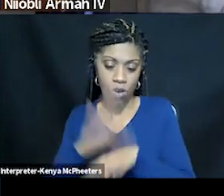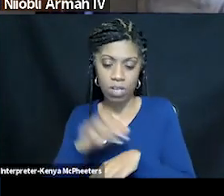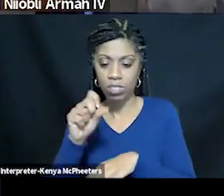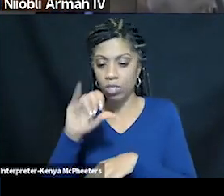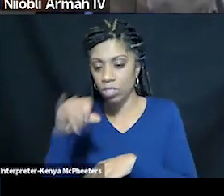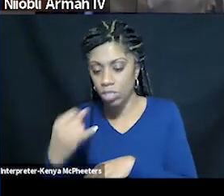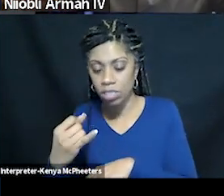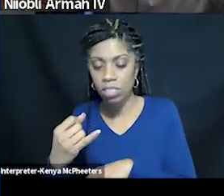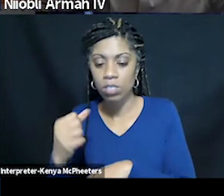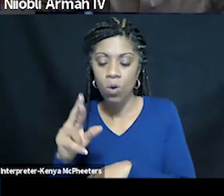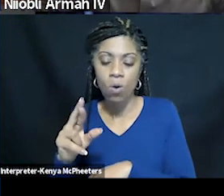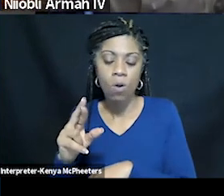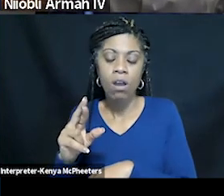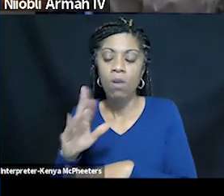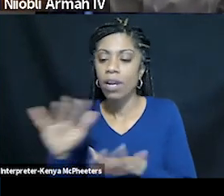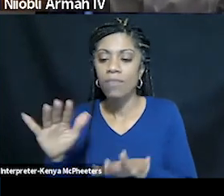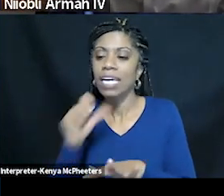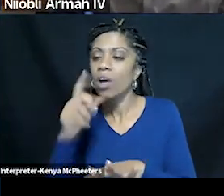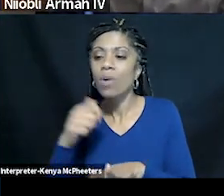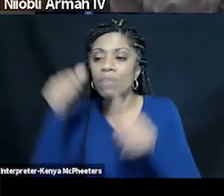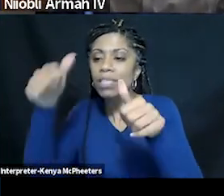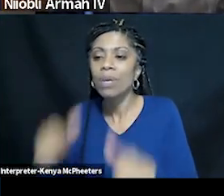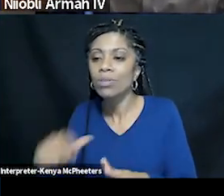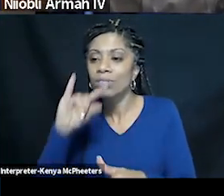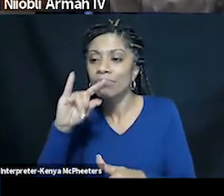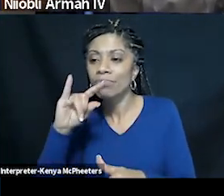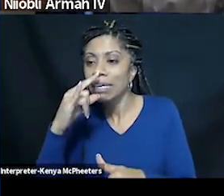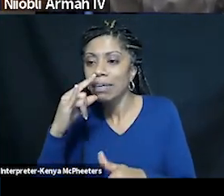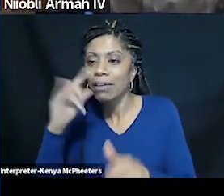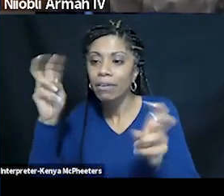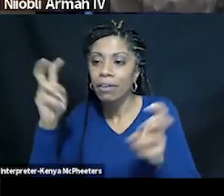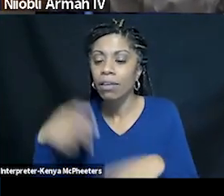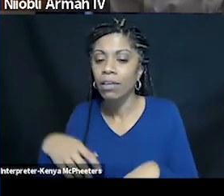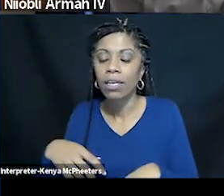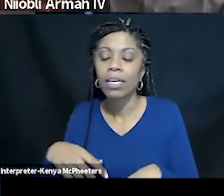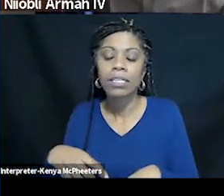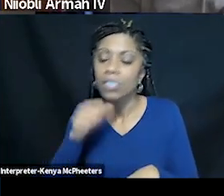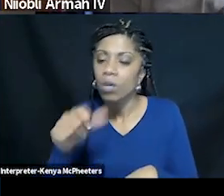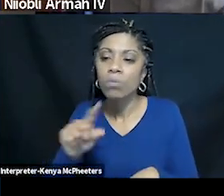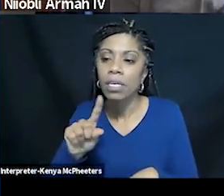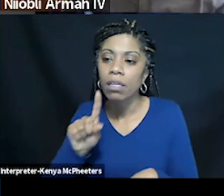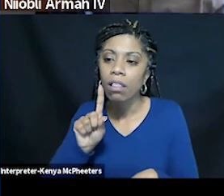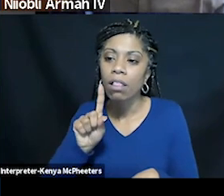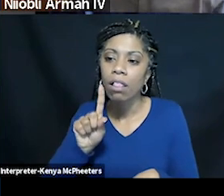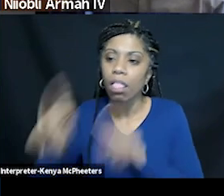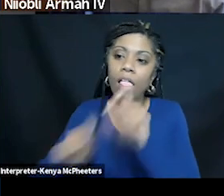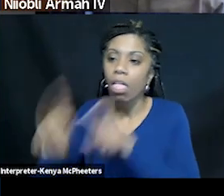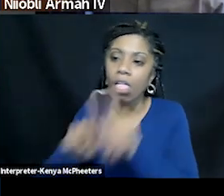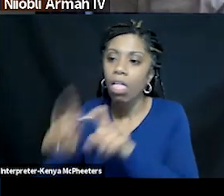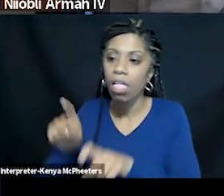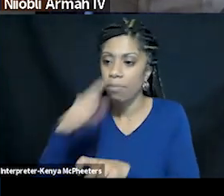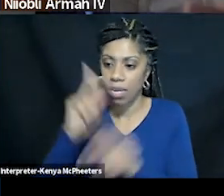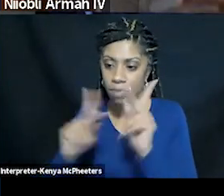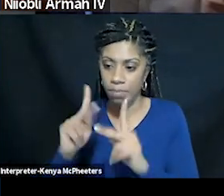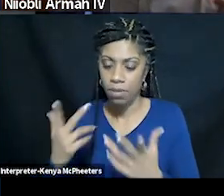lived experience so it can go on the poster. And so first and foremost, let's just treat people with dignity and acknowledge that all of our colleagues don't